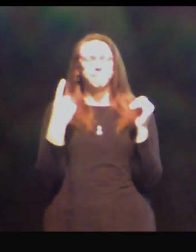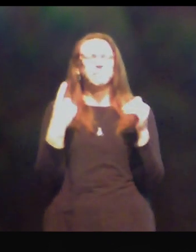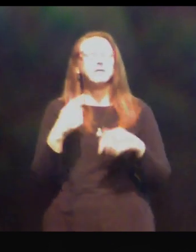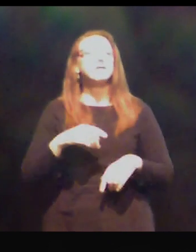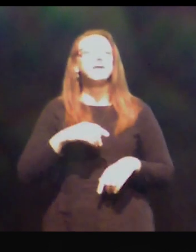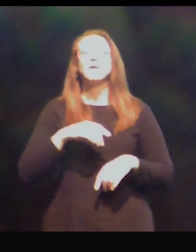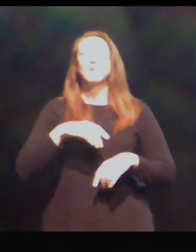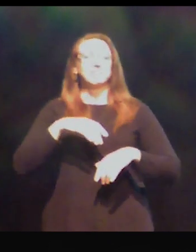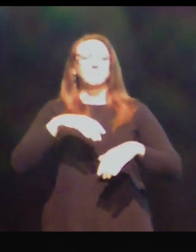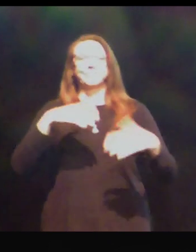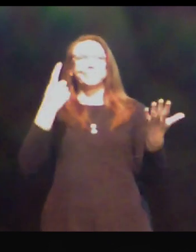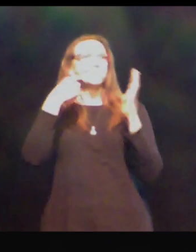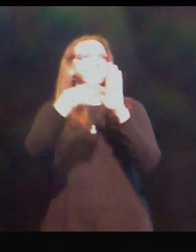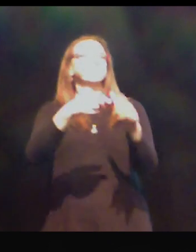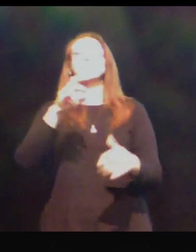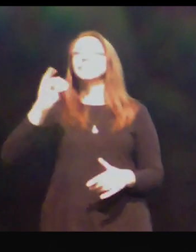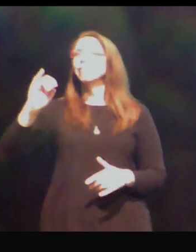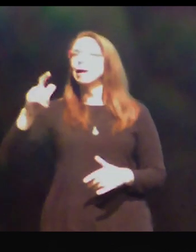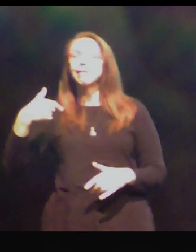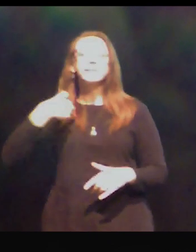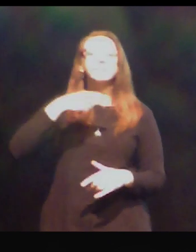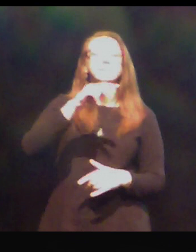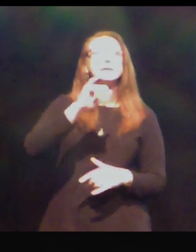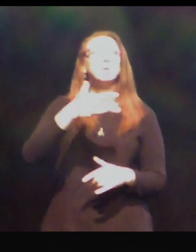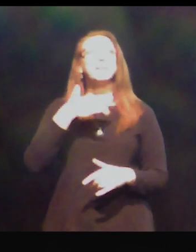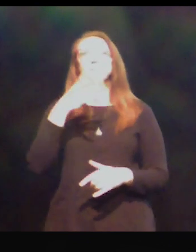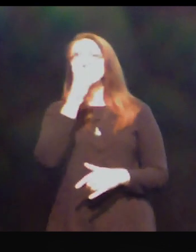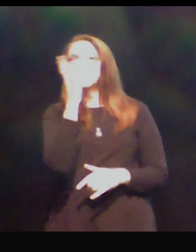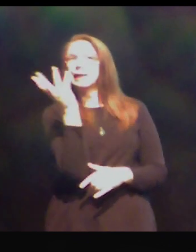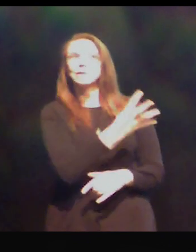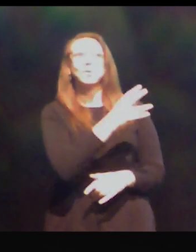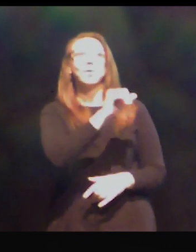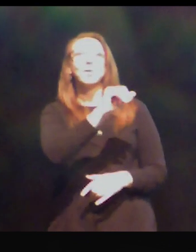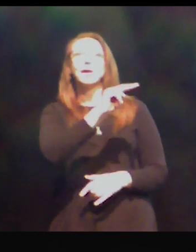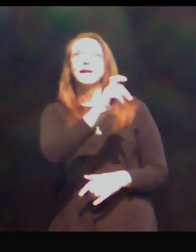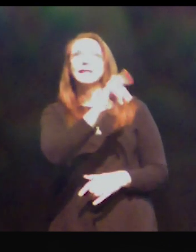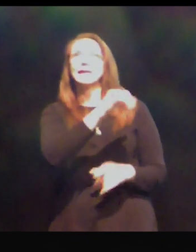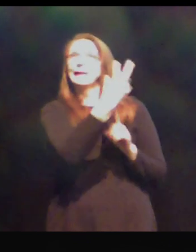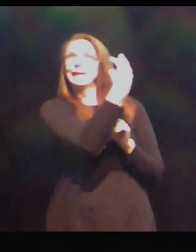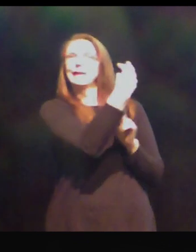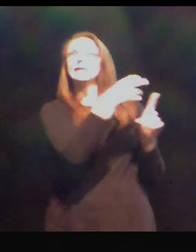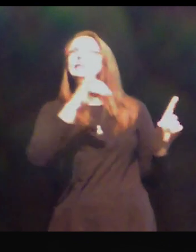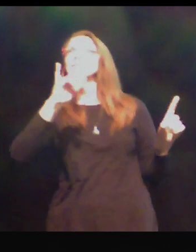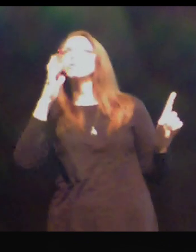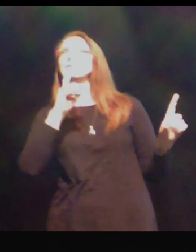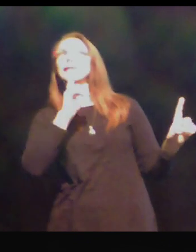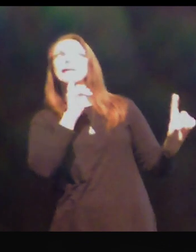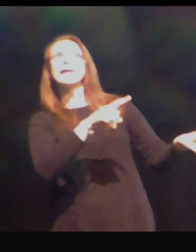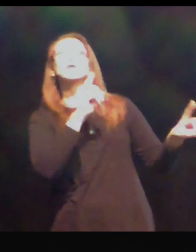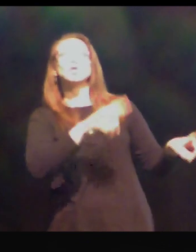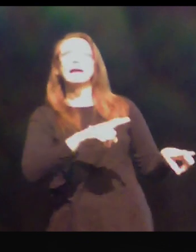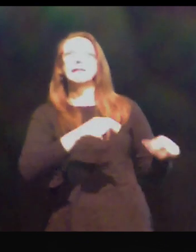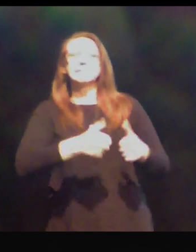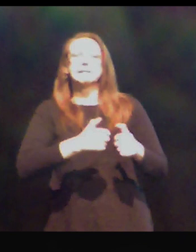even when, let's say, Michael and me and Tony would ignore Anthony over here, like Dimitri was still answering texts